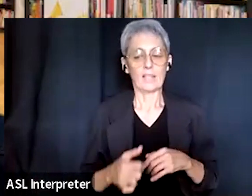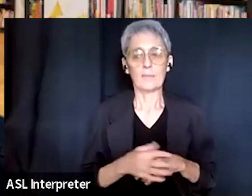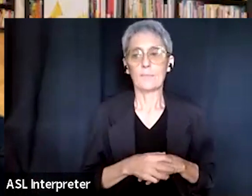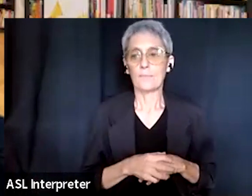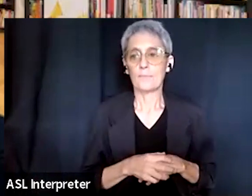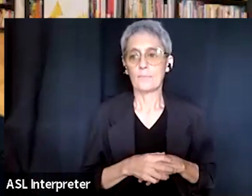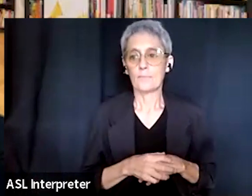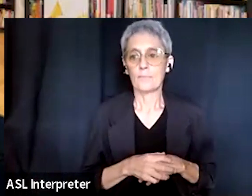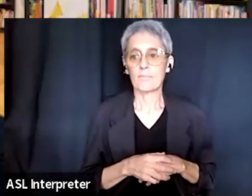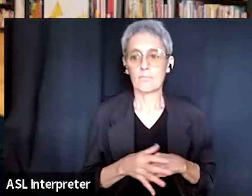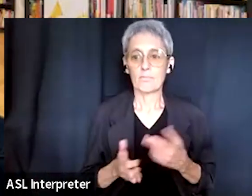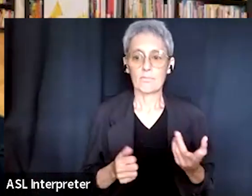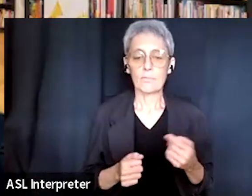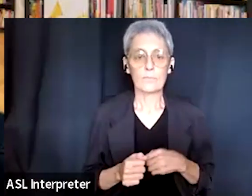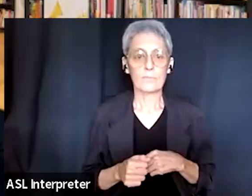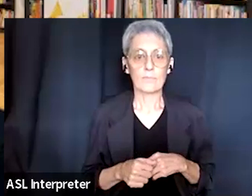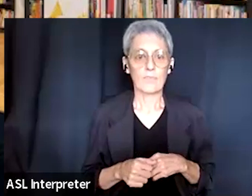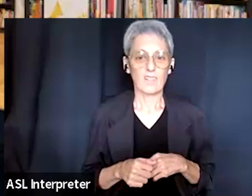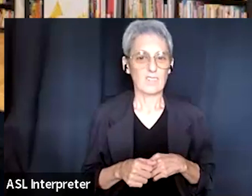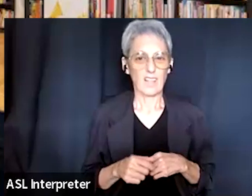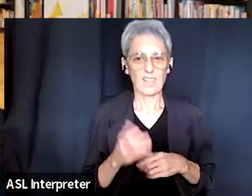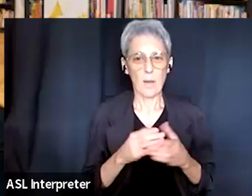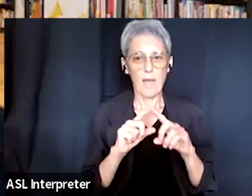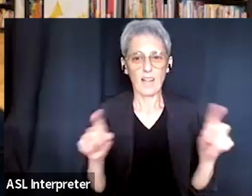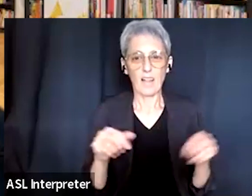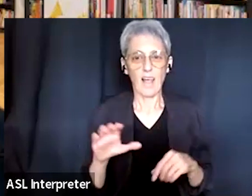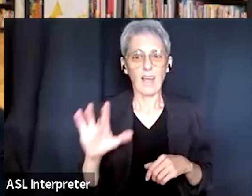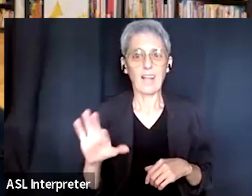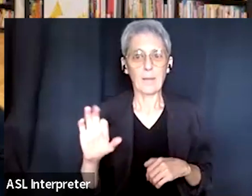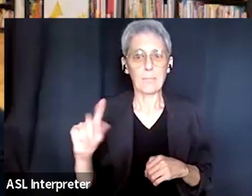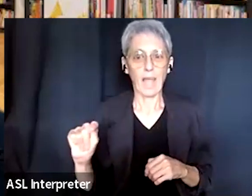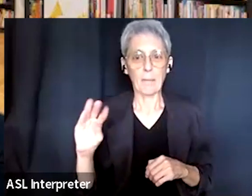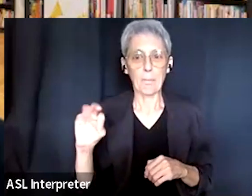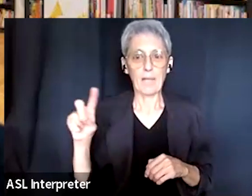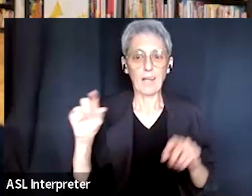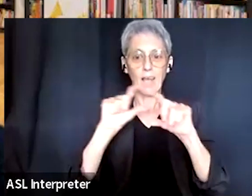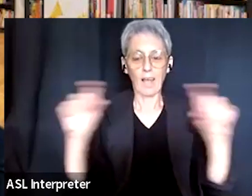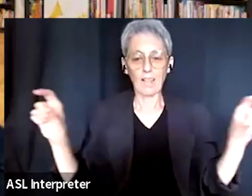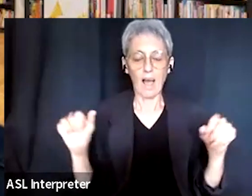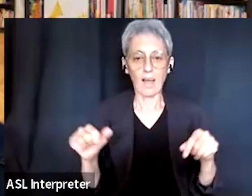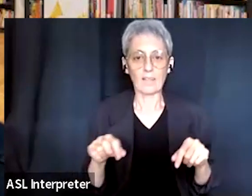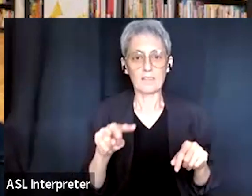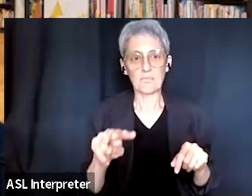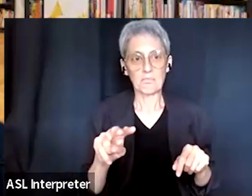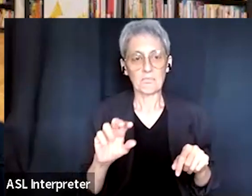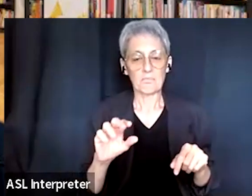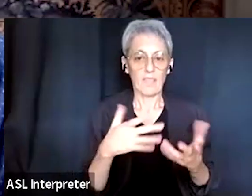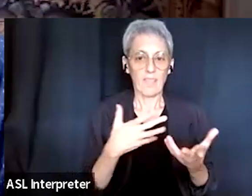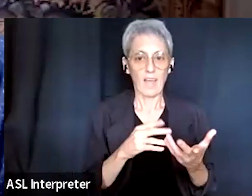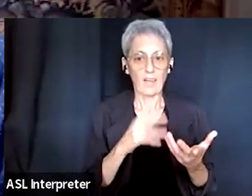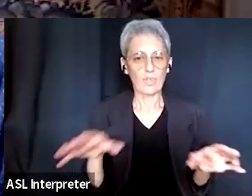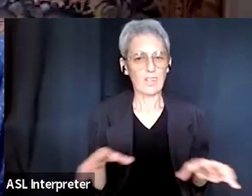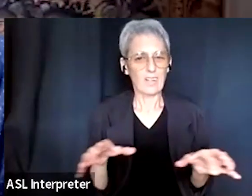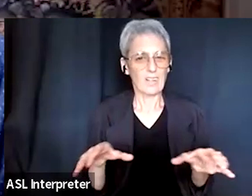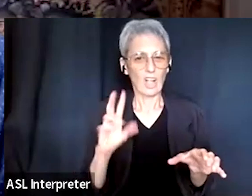really unhelpful clickbait media headlines that kind of drive this kind of idea that there's an opposition in here. Yeah, one